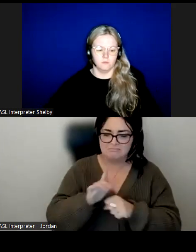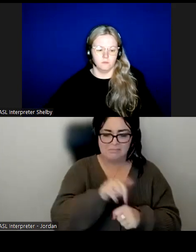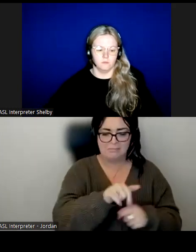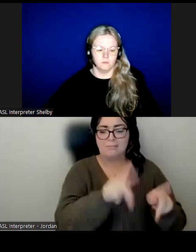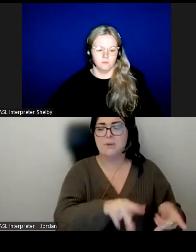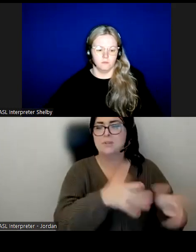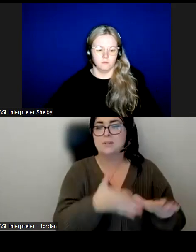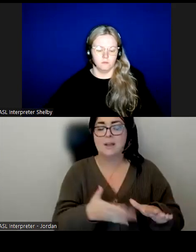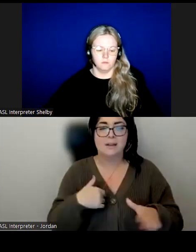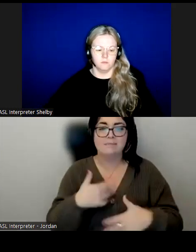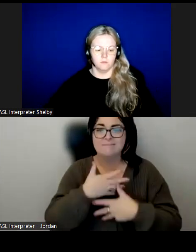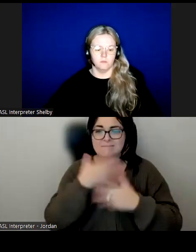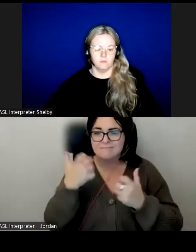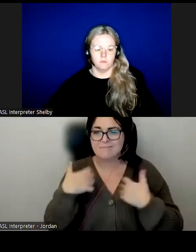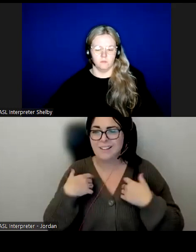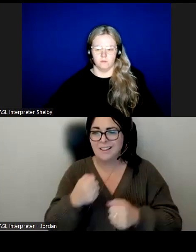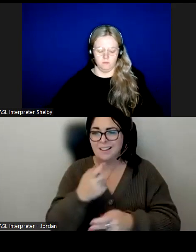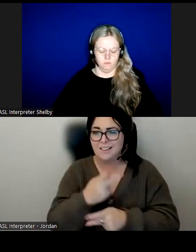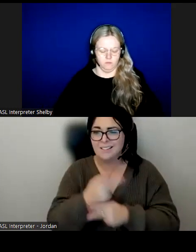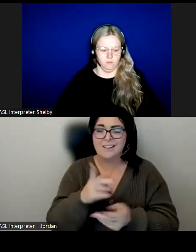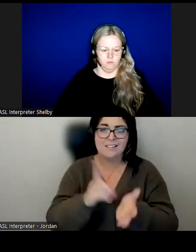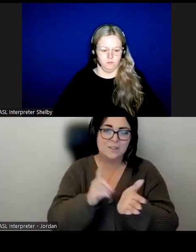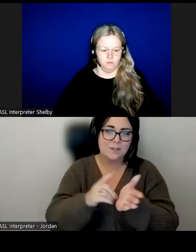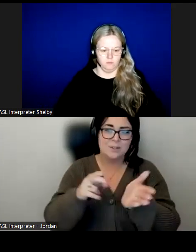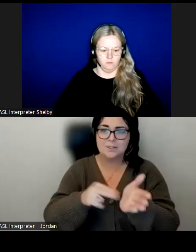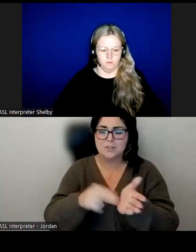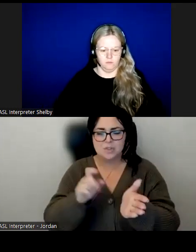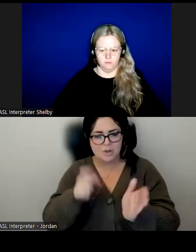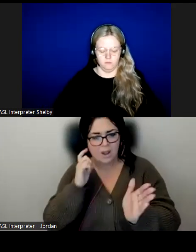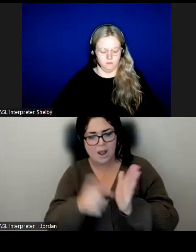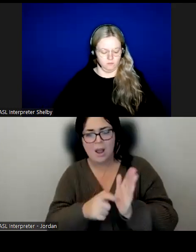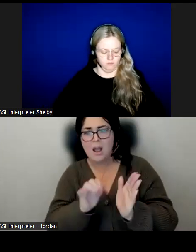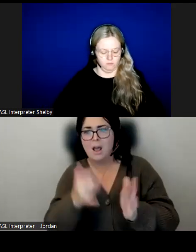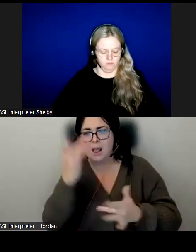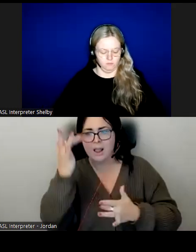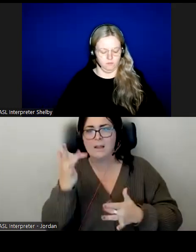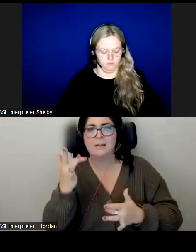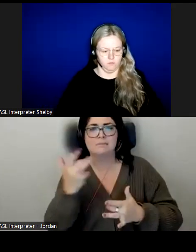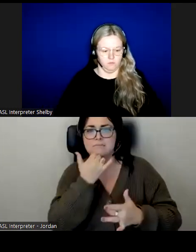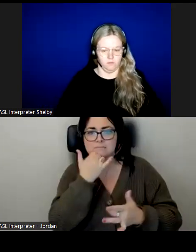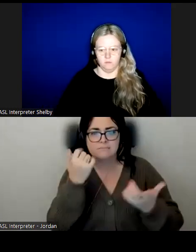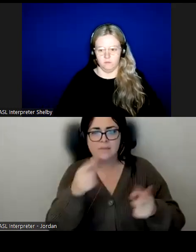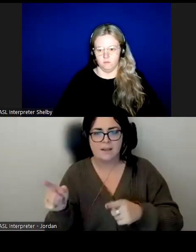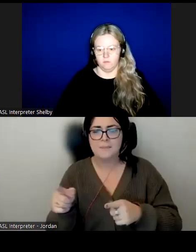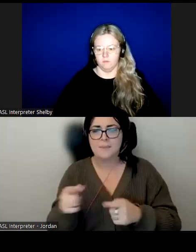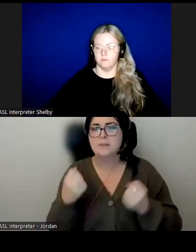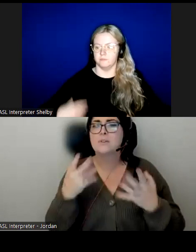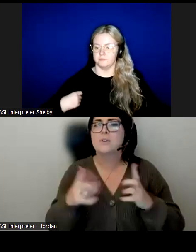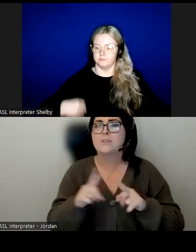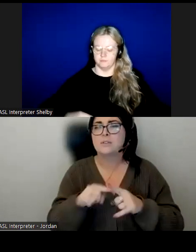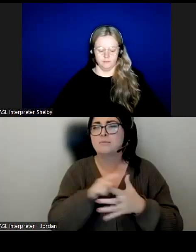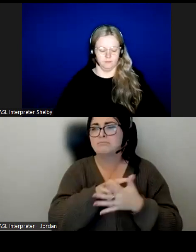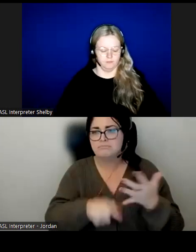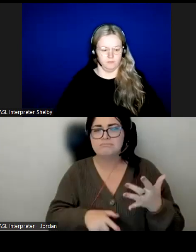the healthcare team who you think, should have recognized what was going on. So there's lots and lots of ways that